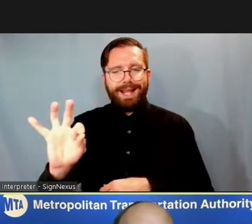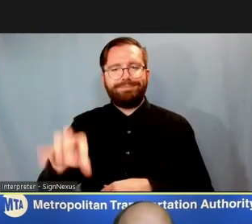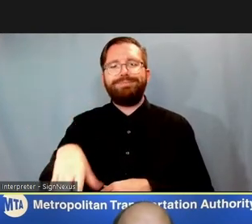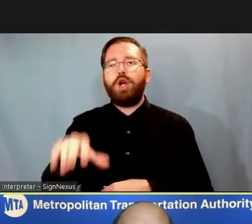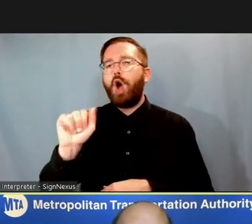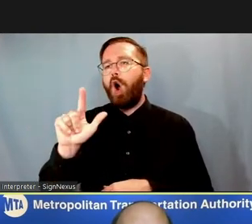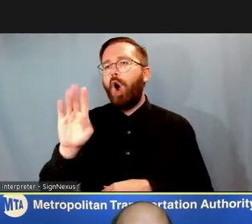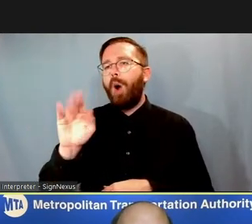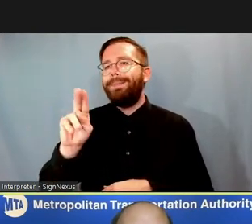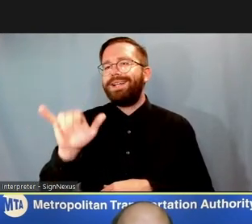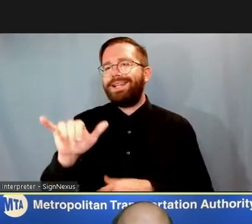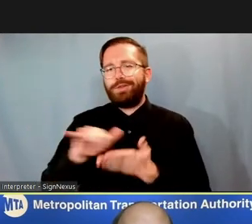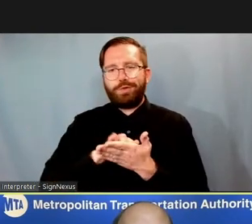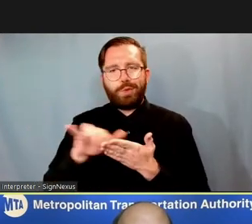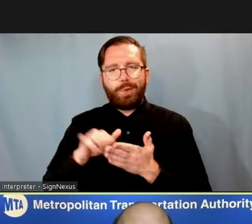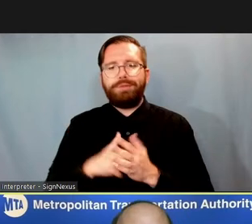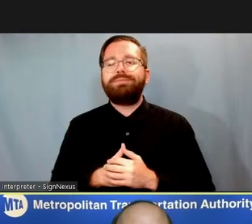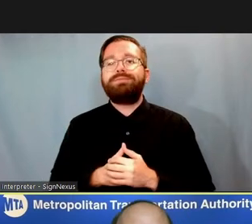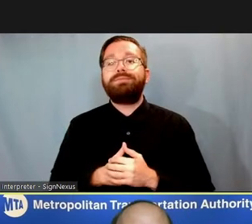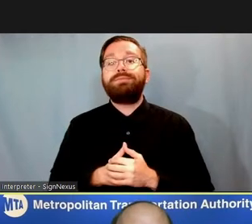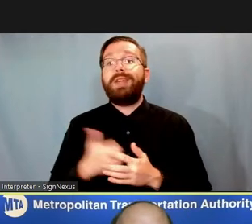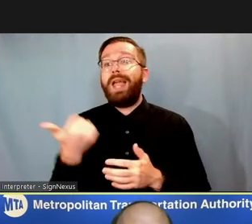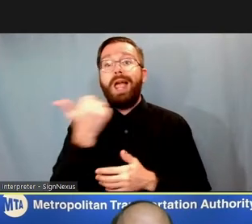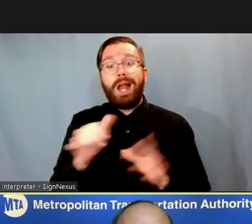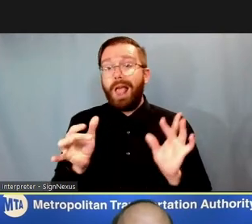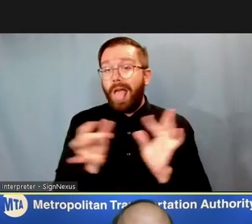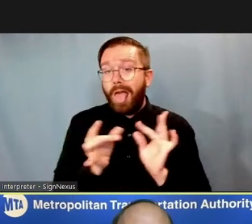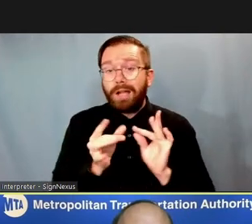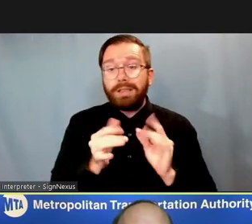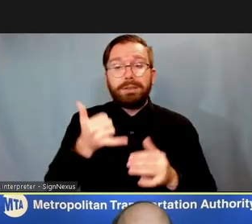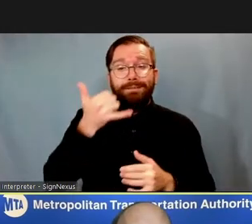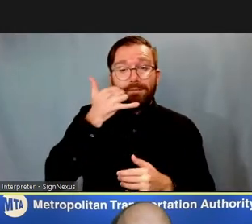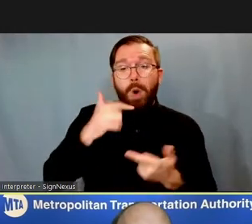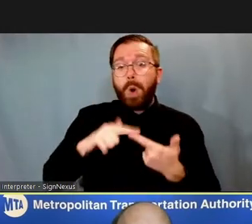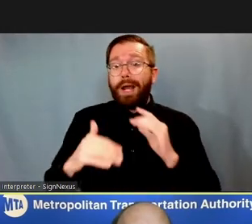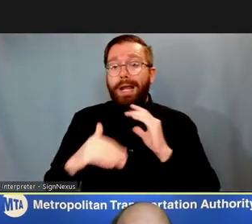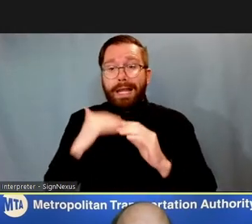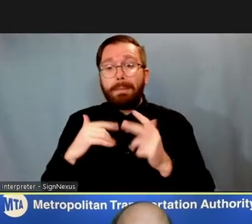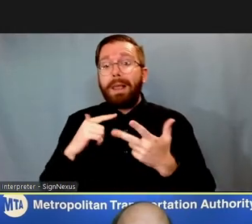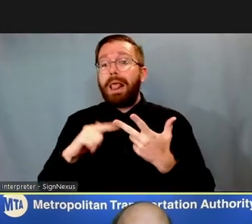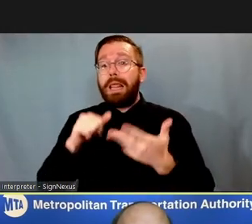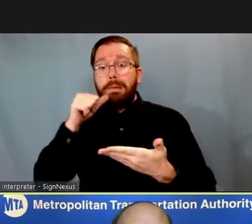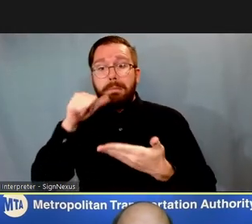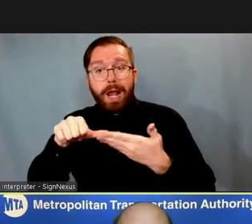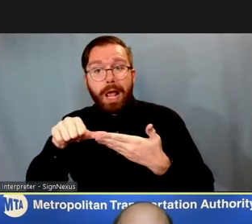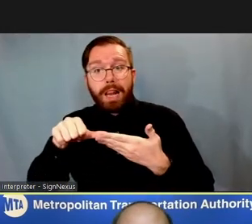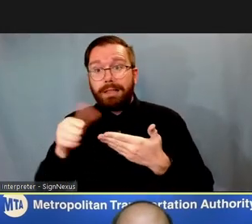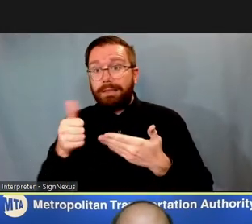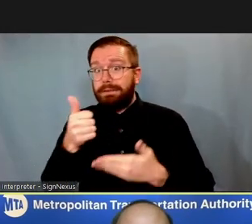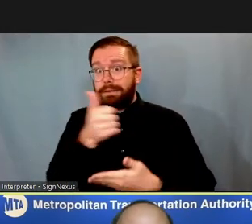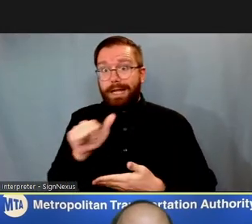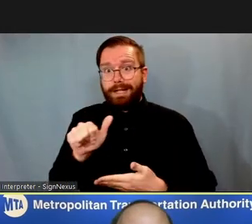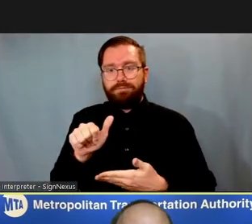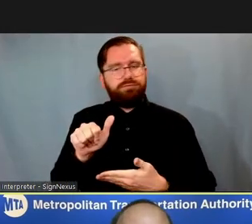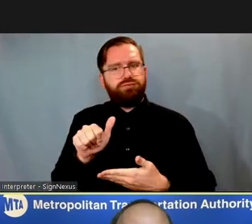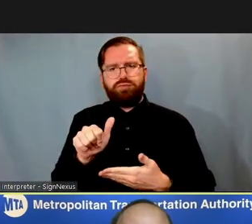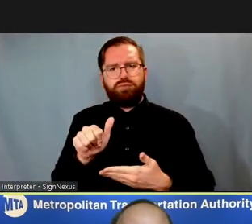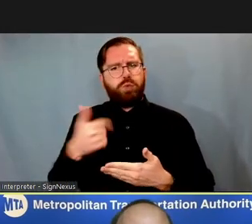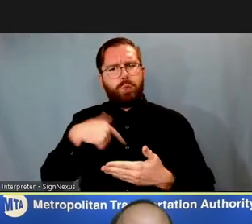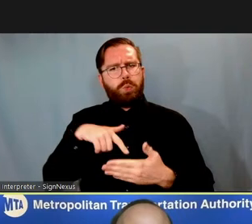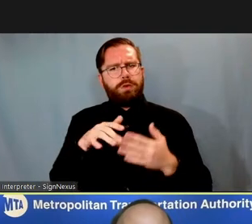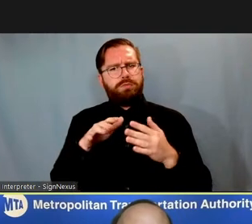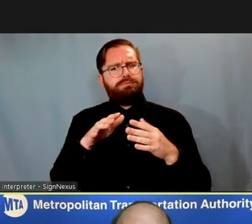comments submitted by mail phone email online form or verbally at a hearing will be considered equally and carry the same